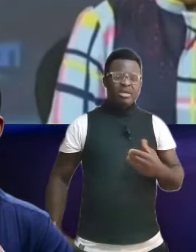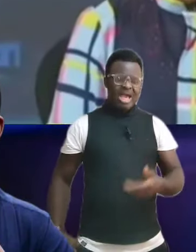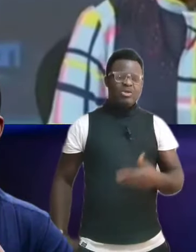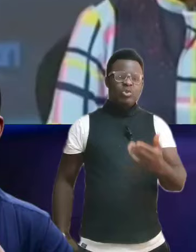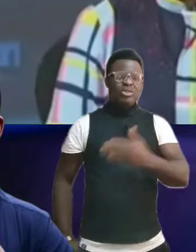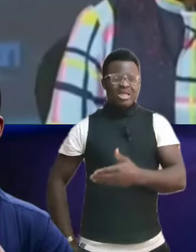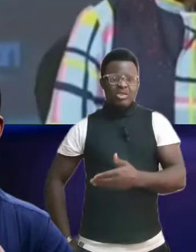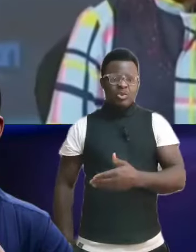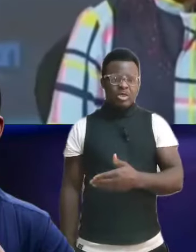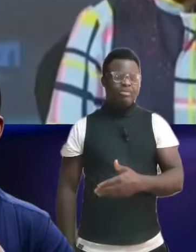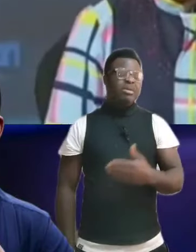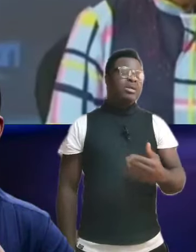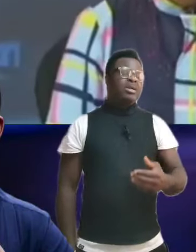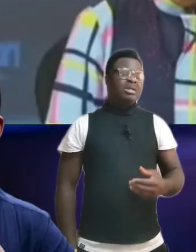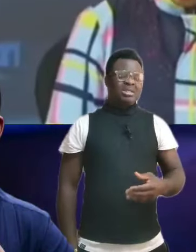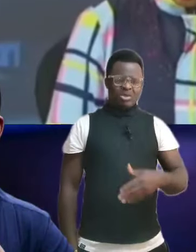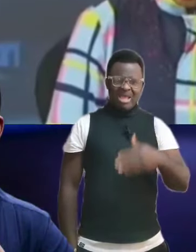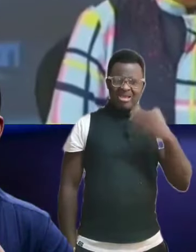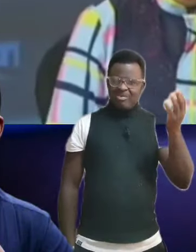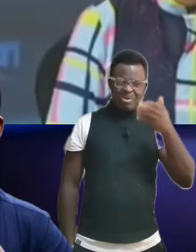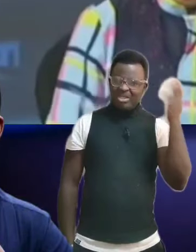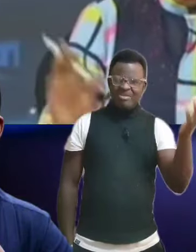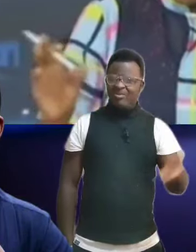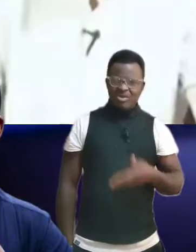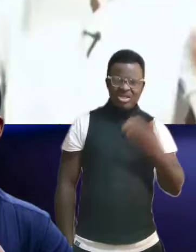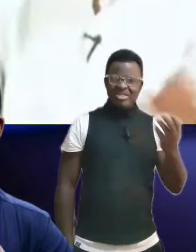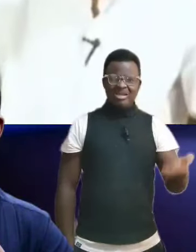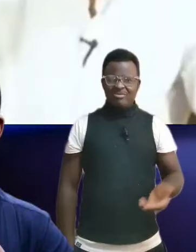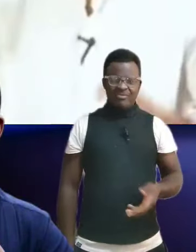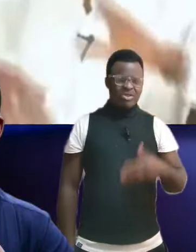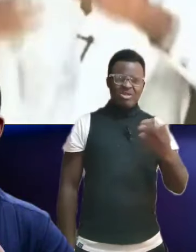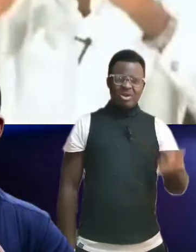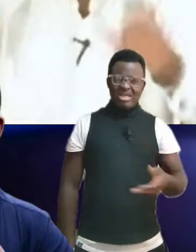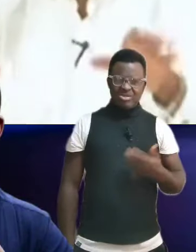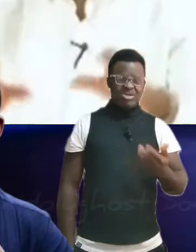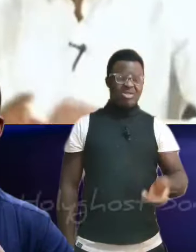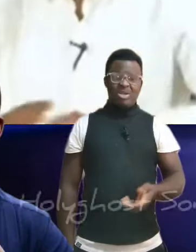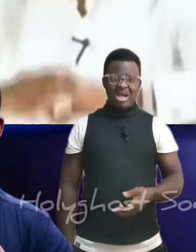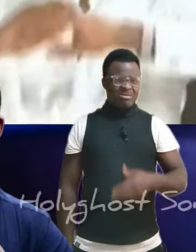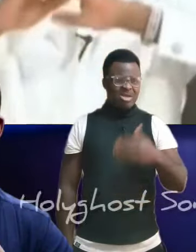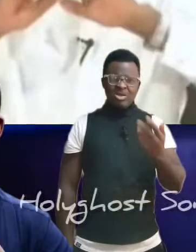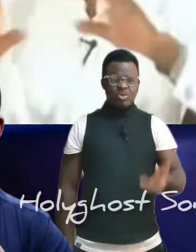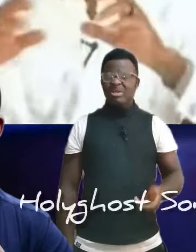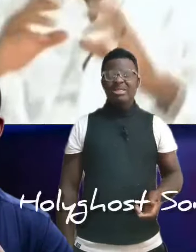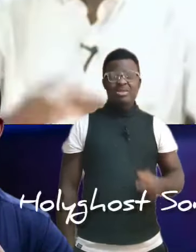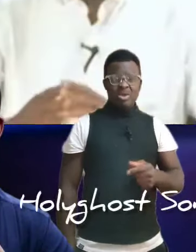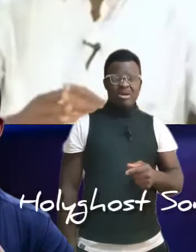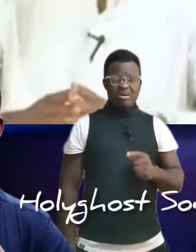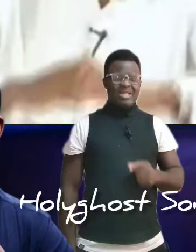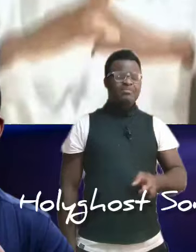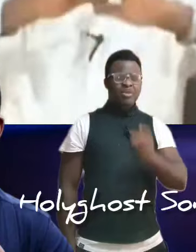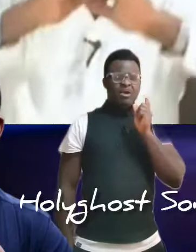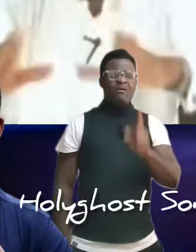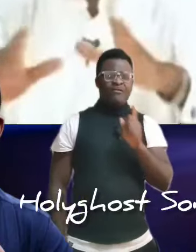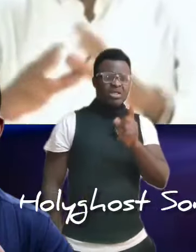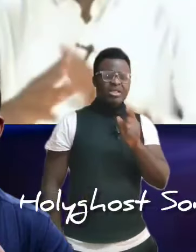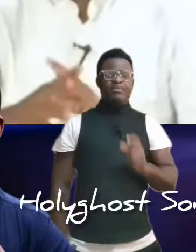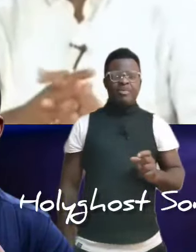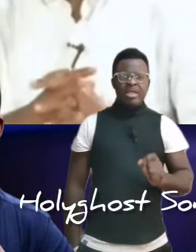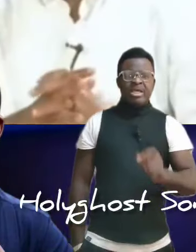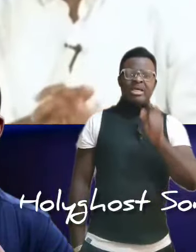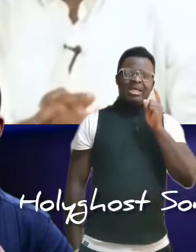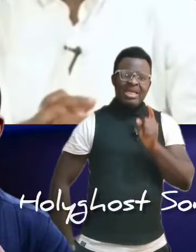inciting. He was causing inducement. That's media publicity. A senior advocate of Nigeria should know